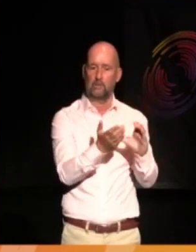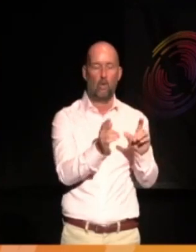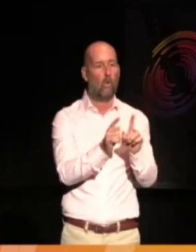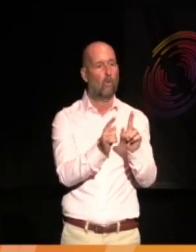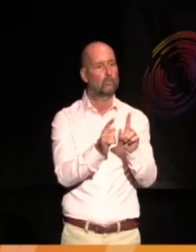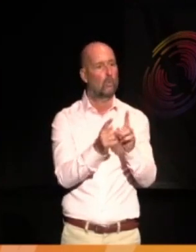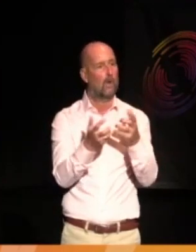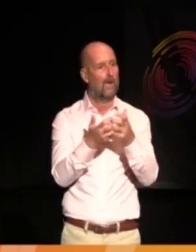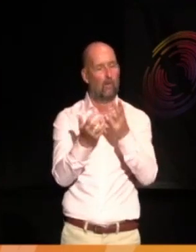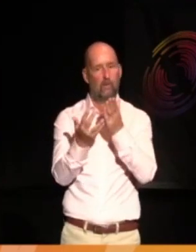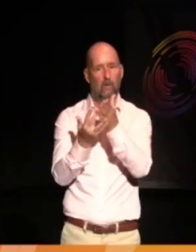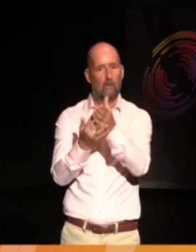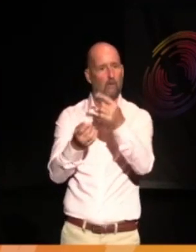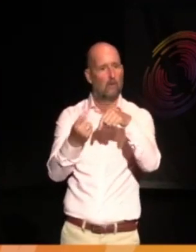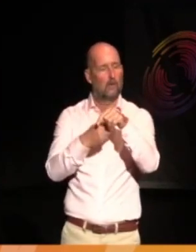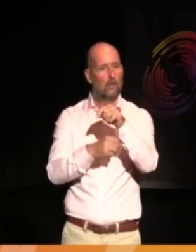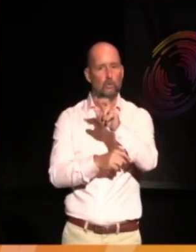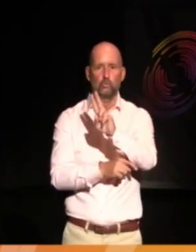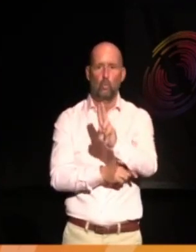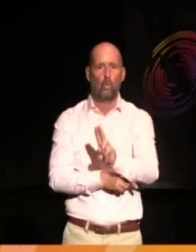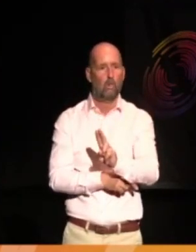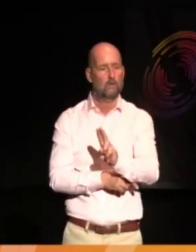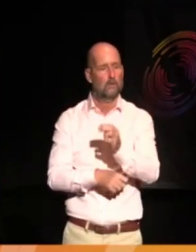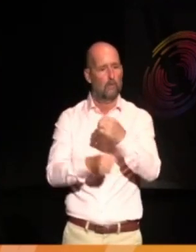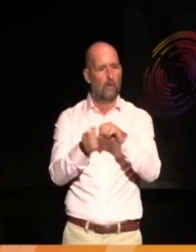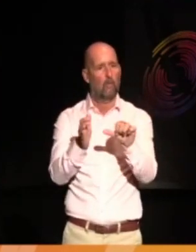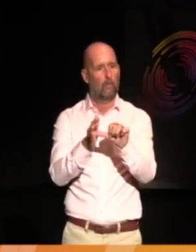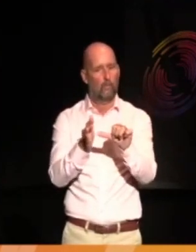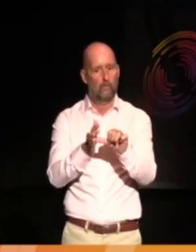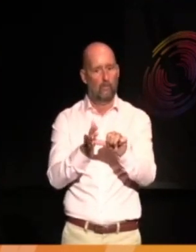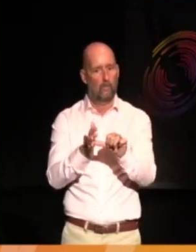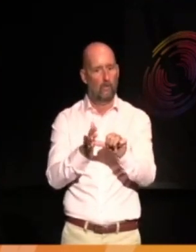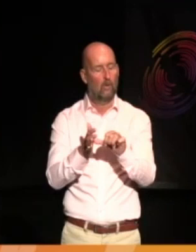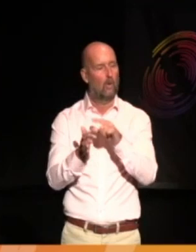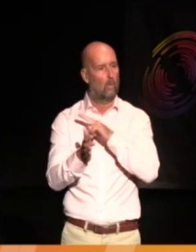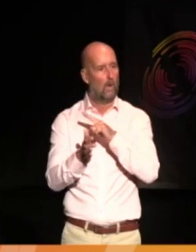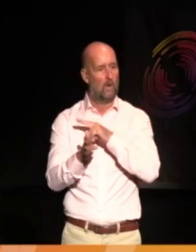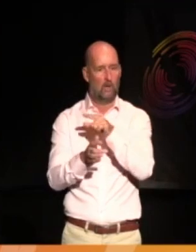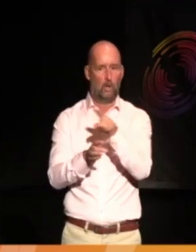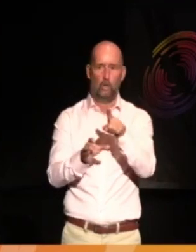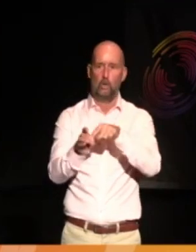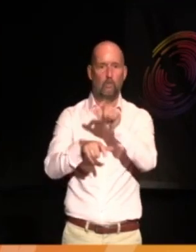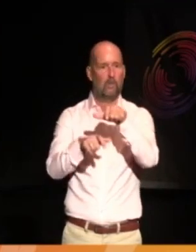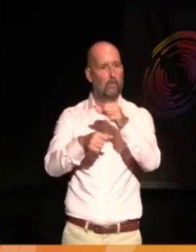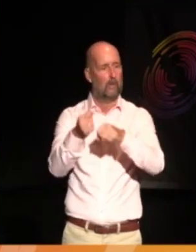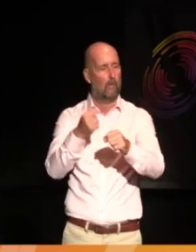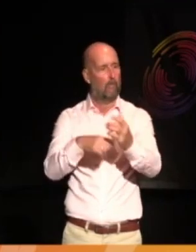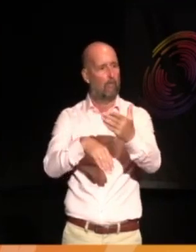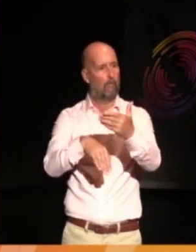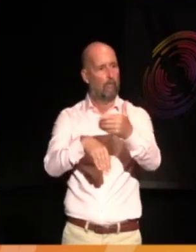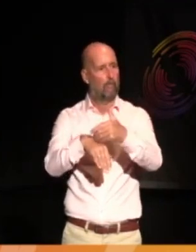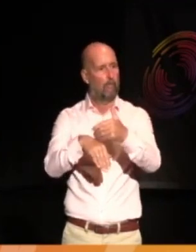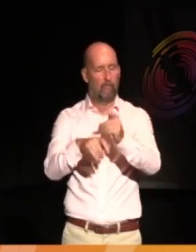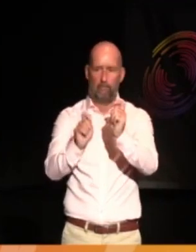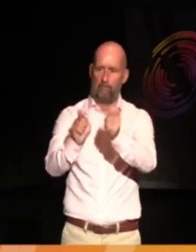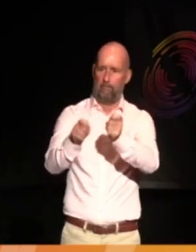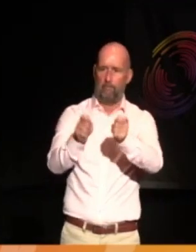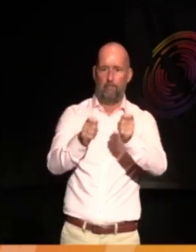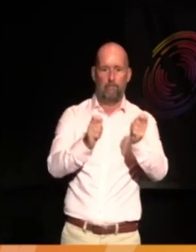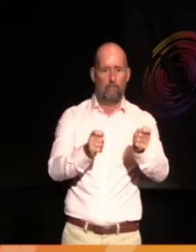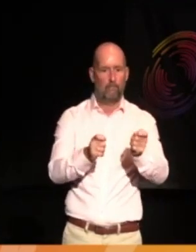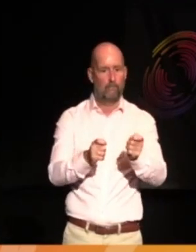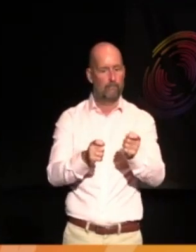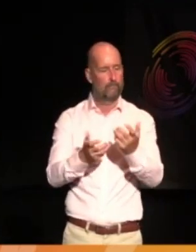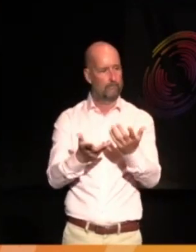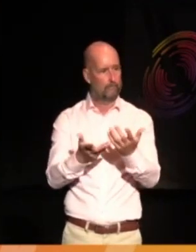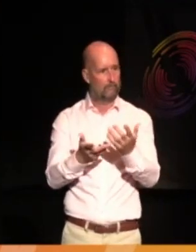schools, which, is creating this pipeline of criminalising young people, which leads to potentially